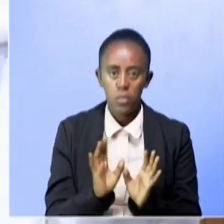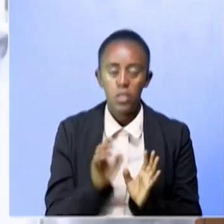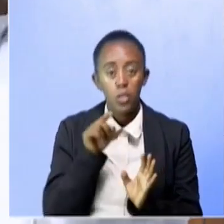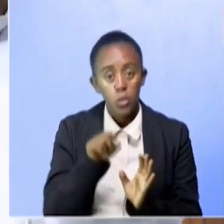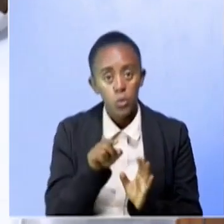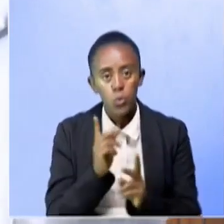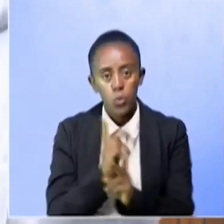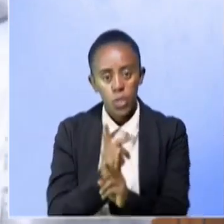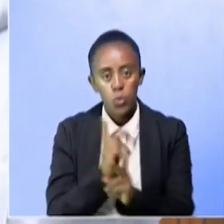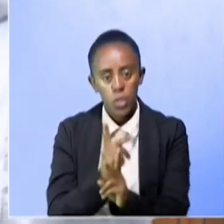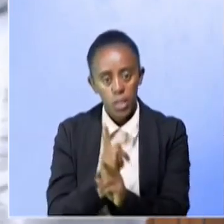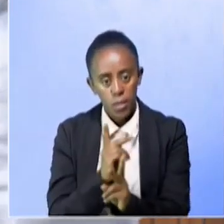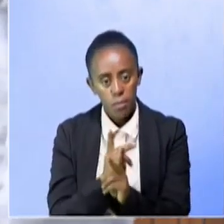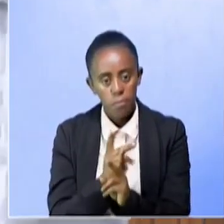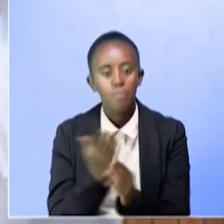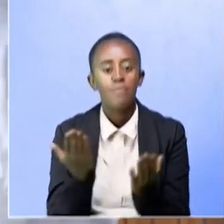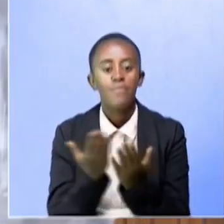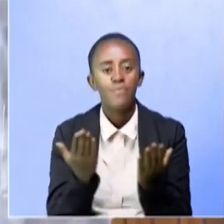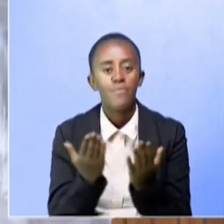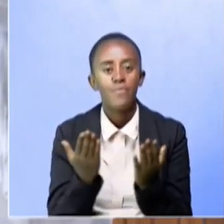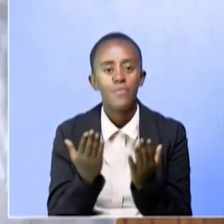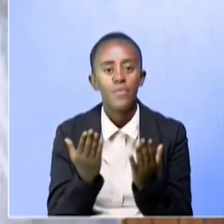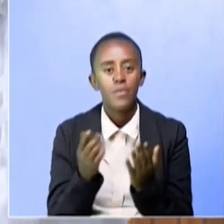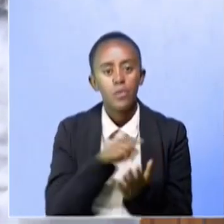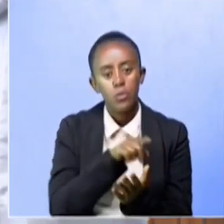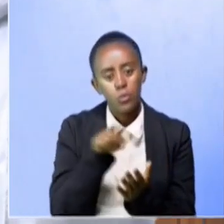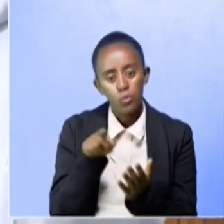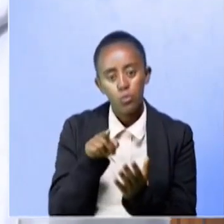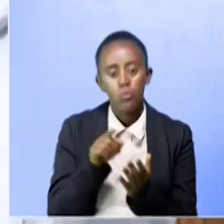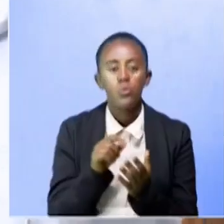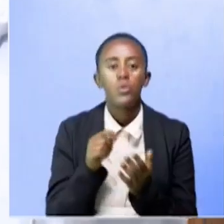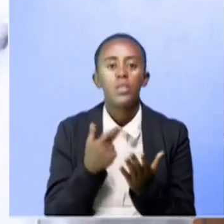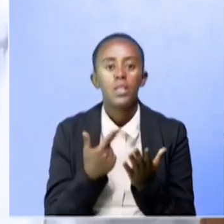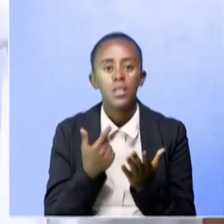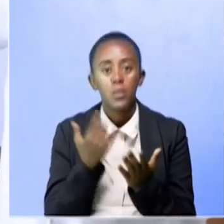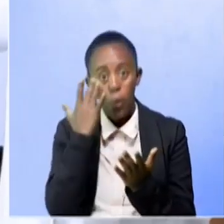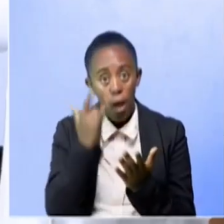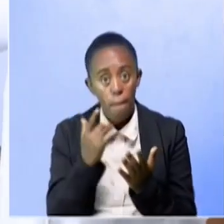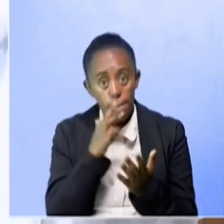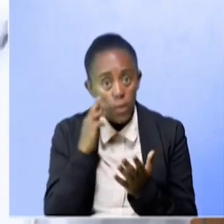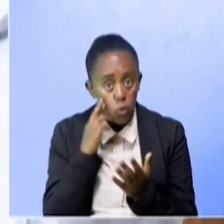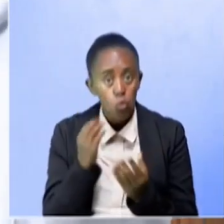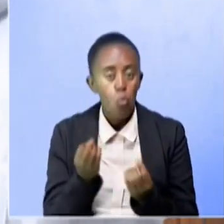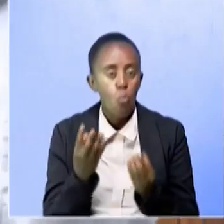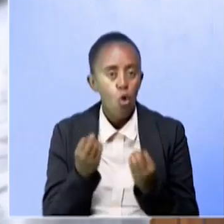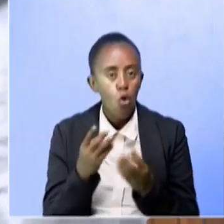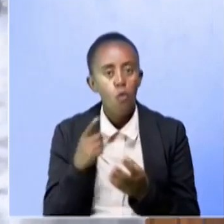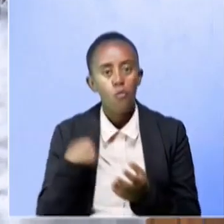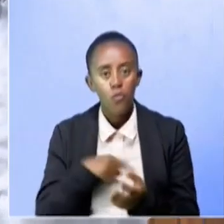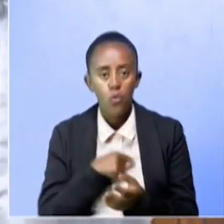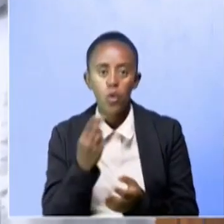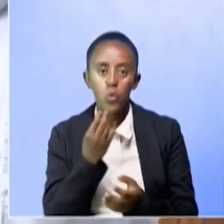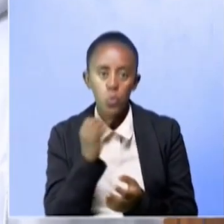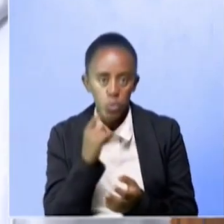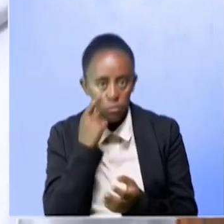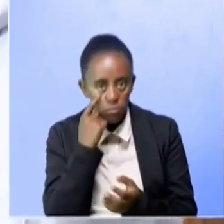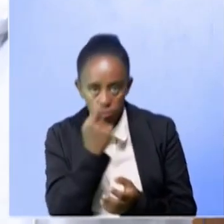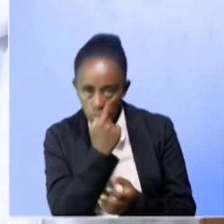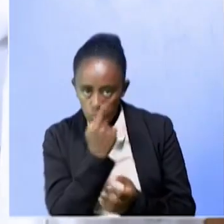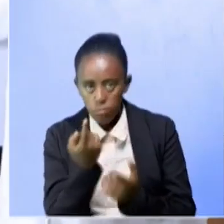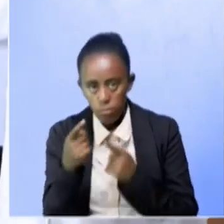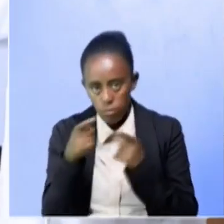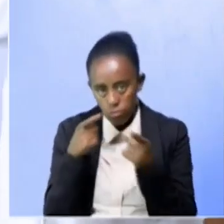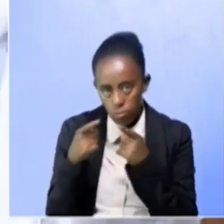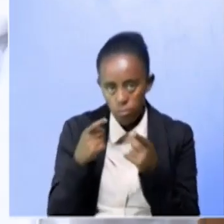should keep what? The whole of your eyes. That's why, because more of we are using the eyes. There is a contact, there